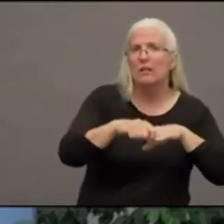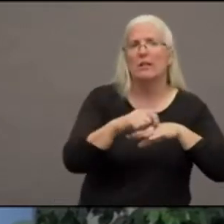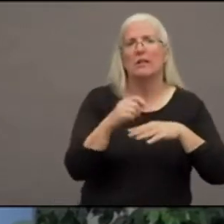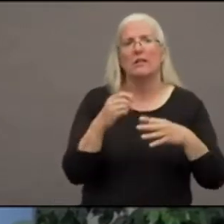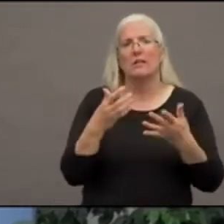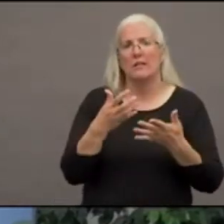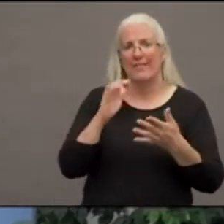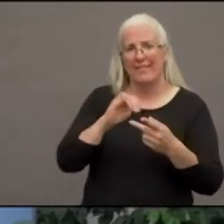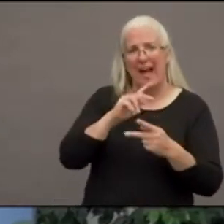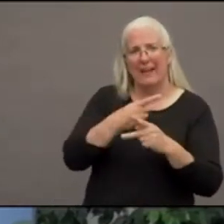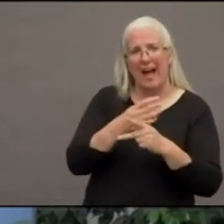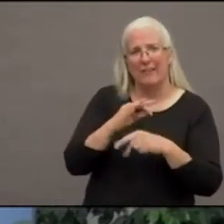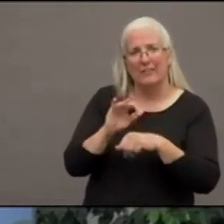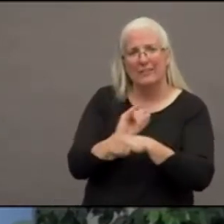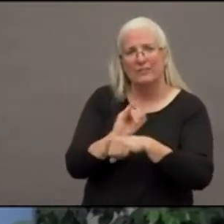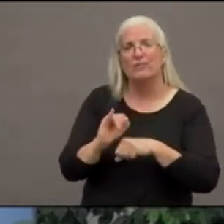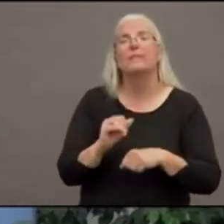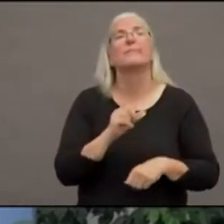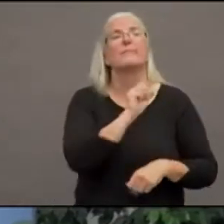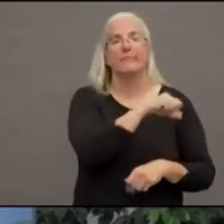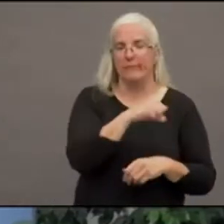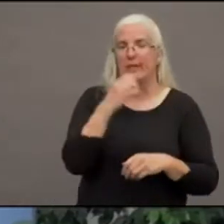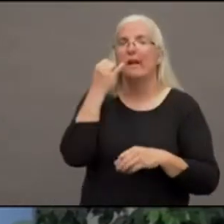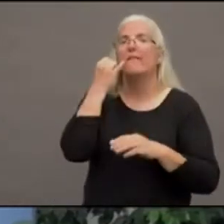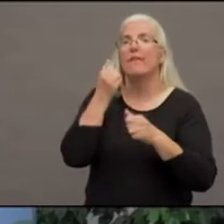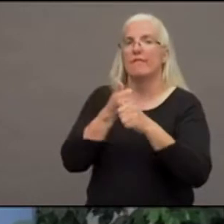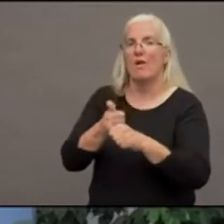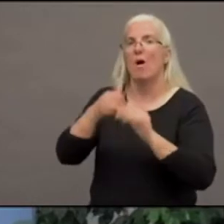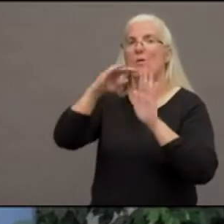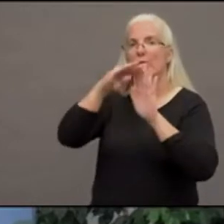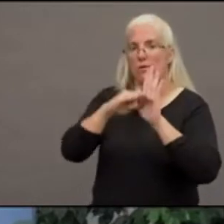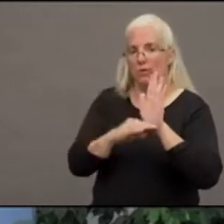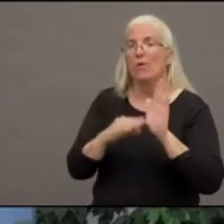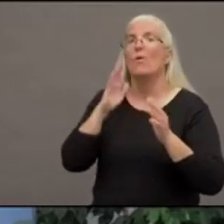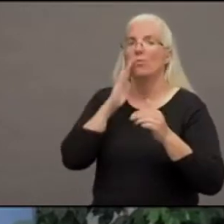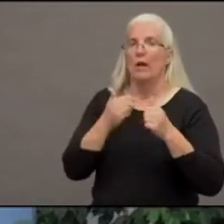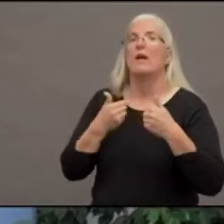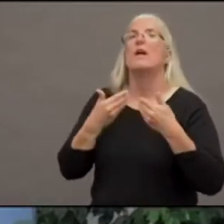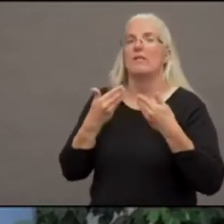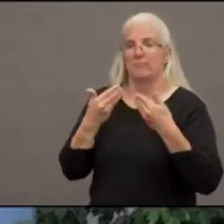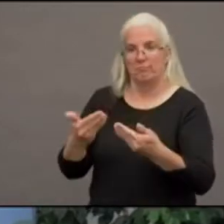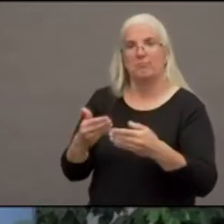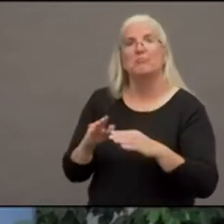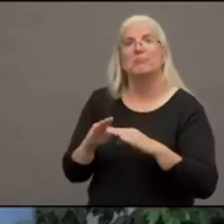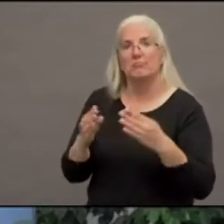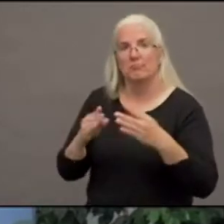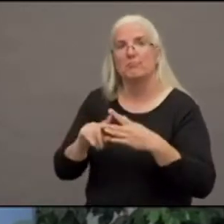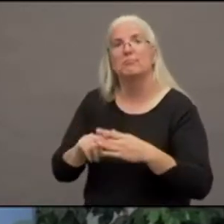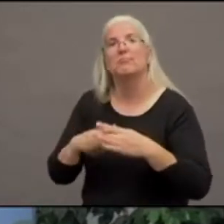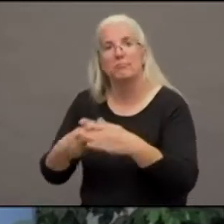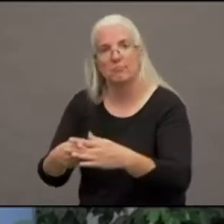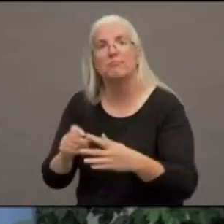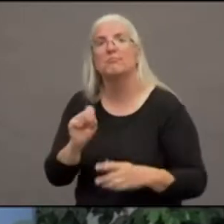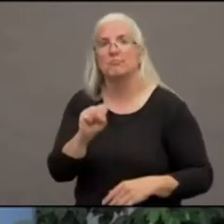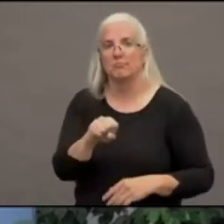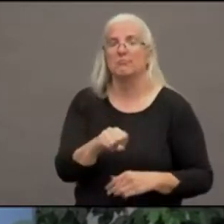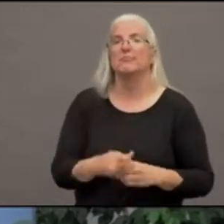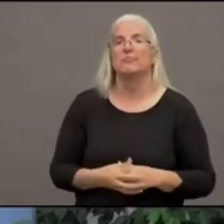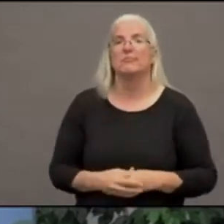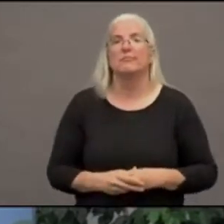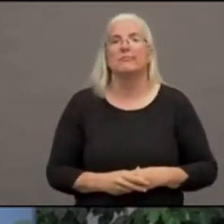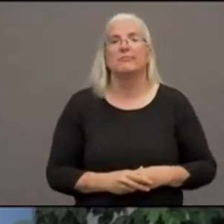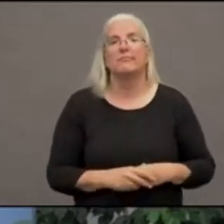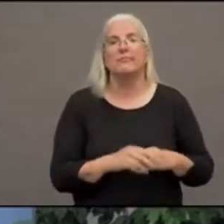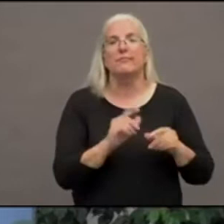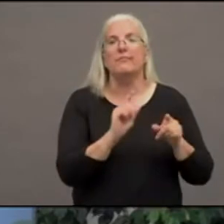follow those protocols, will be allowed to resume operations. That's exactly right. And actually, under the framework of the new order,